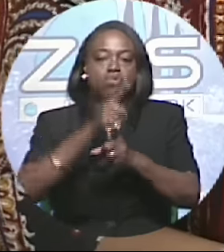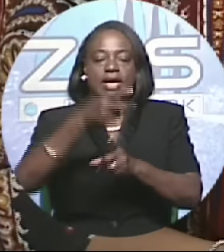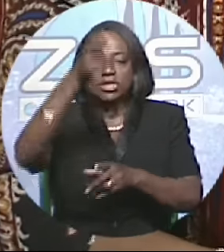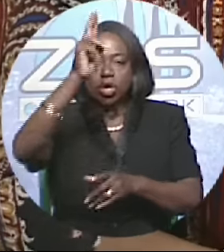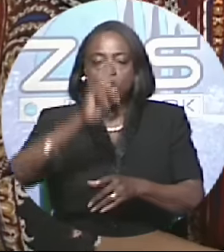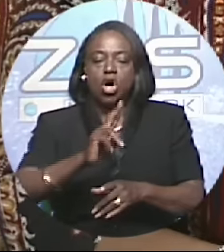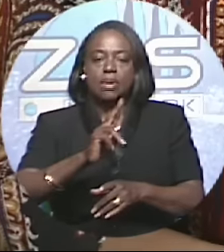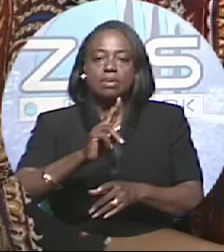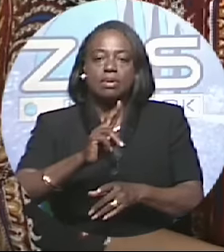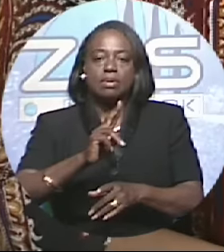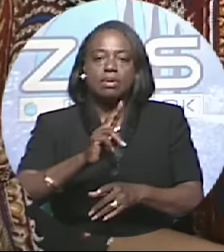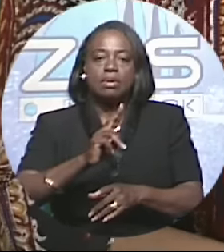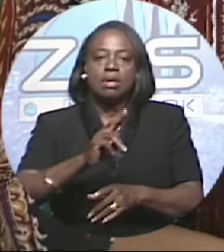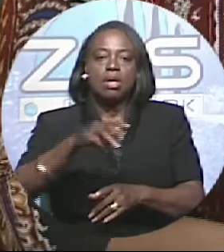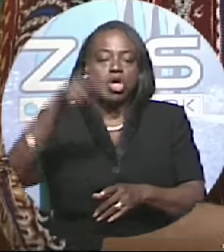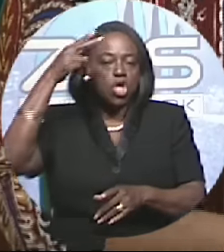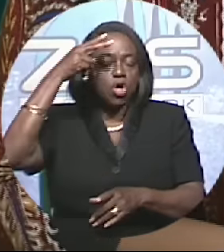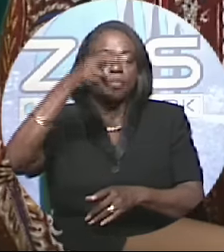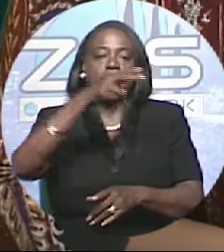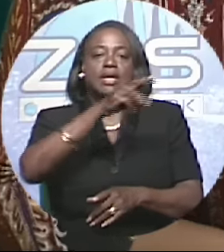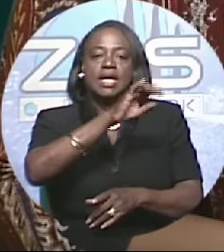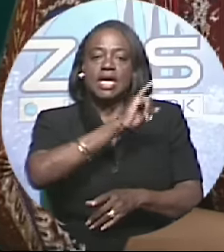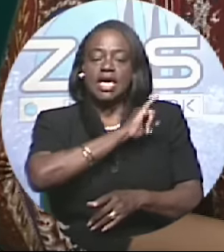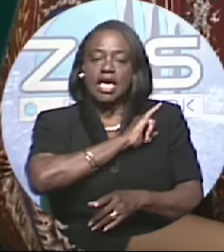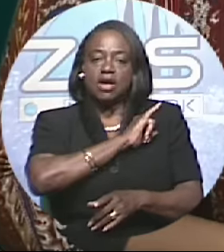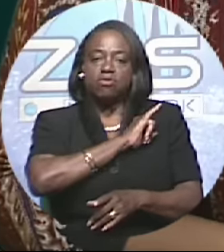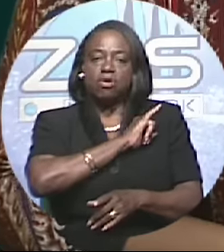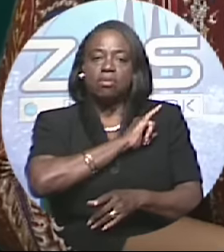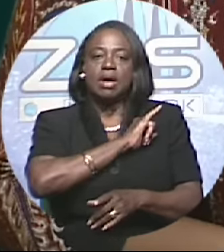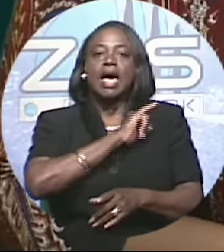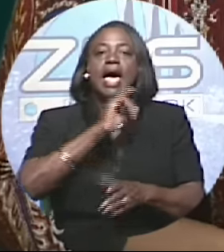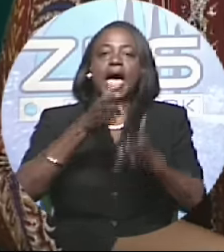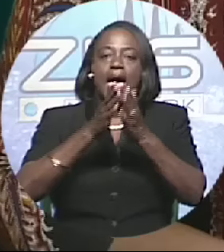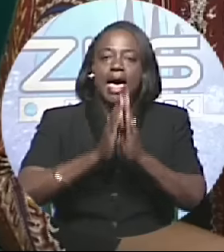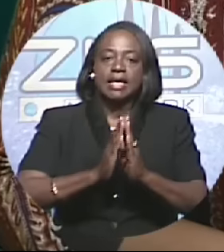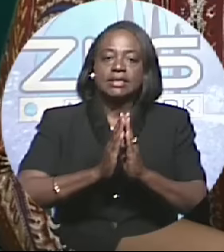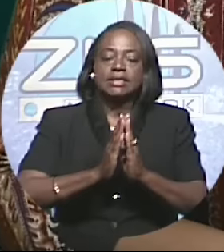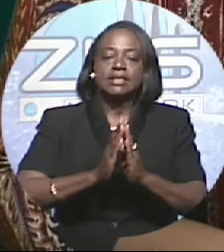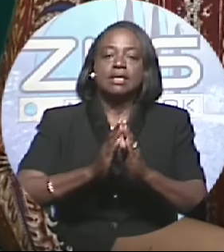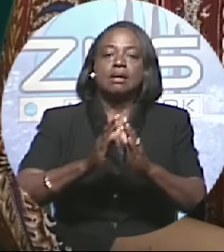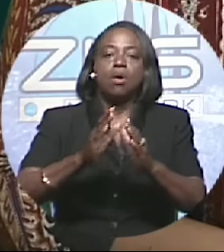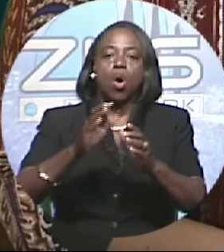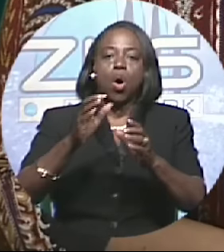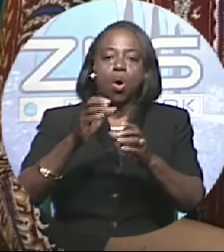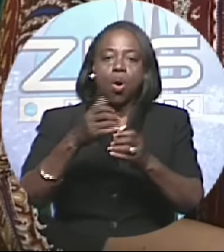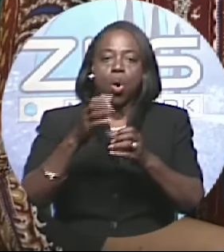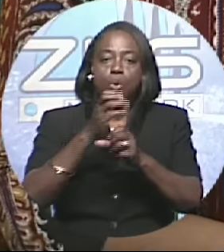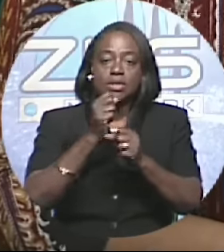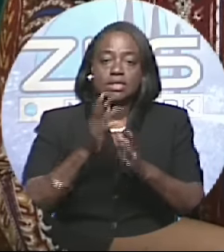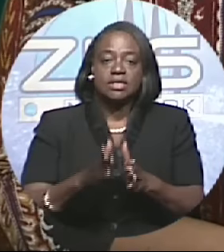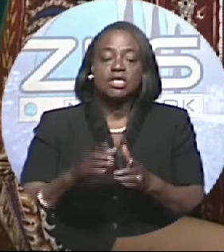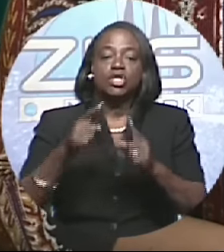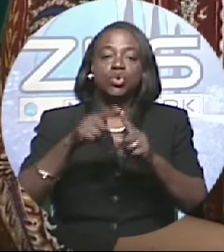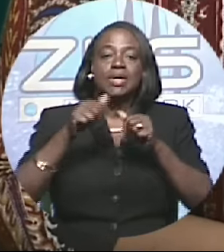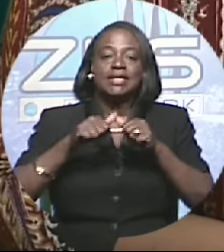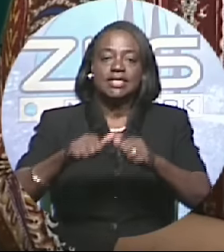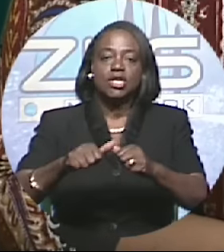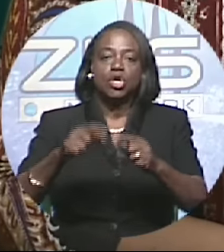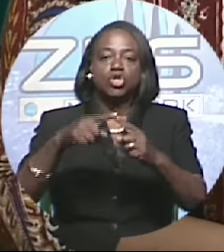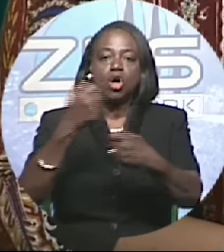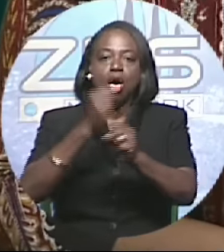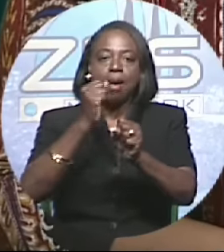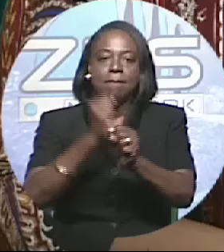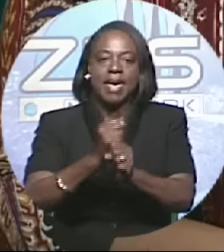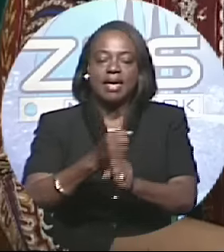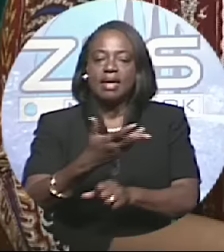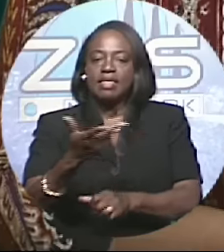Ingram, encouraged policyholders to keep making policy payments despite the ongoing dispute. Christie explained that the